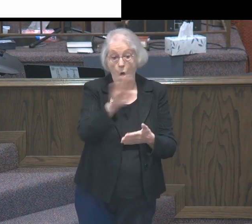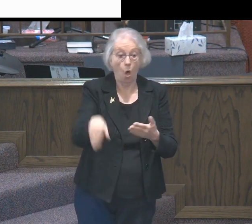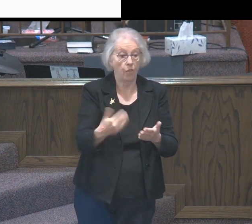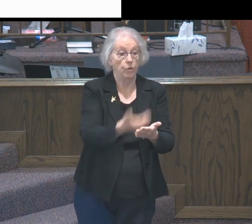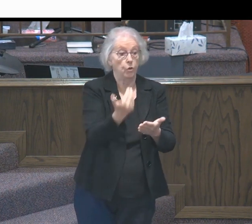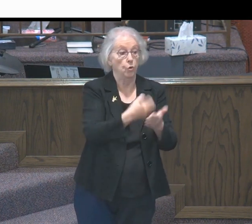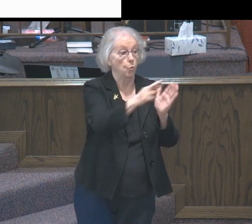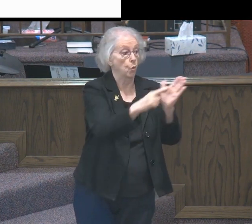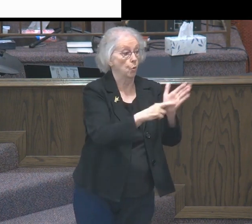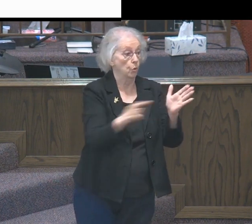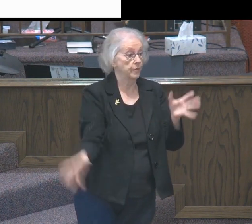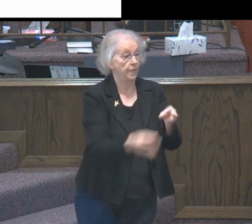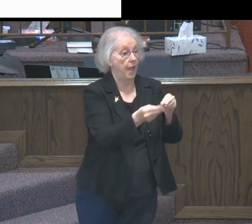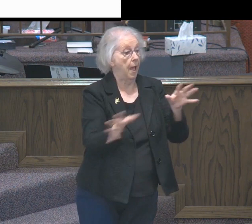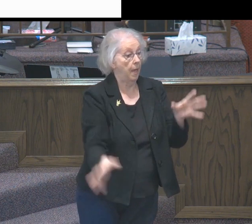beings.